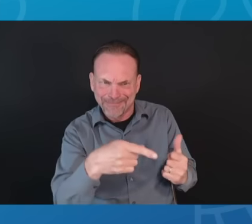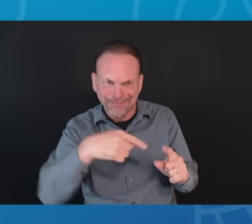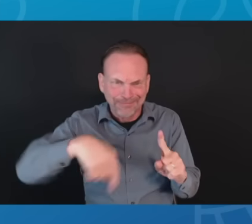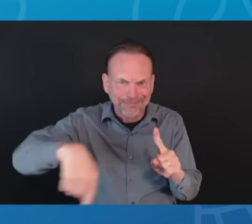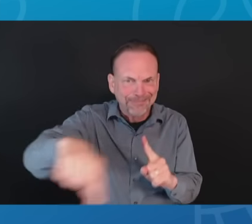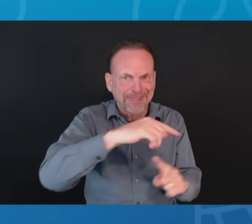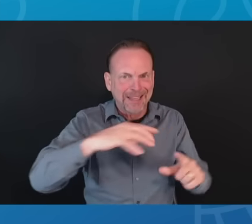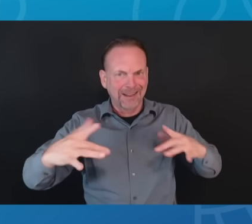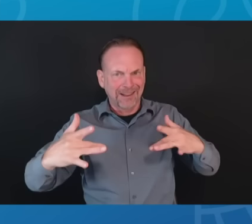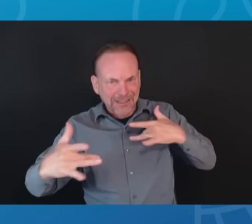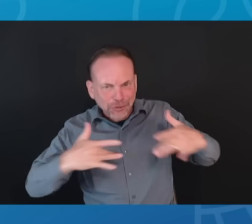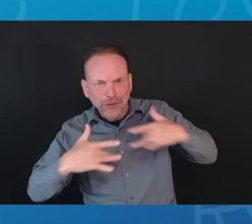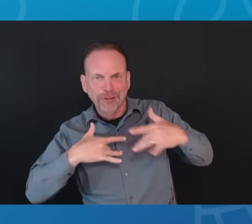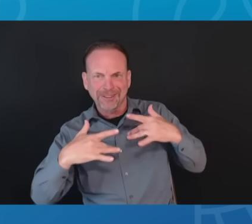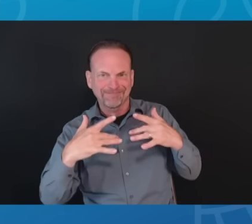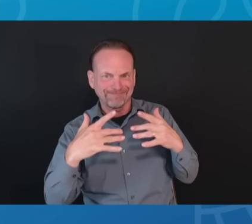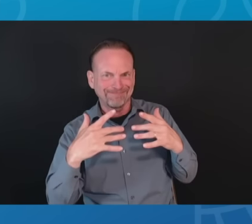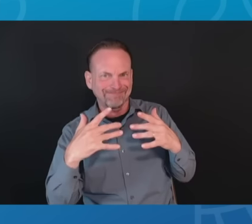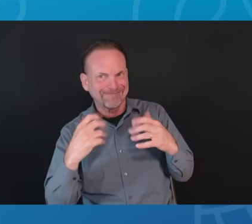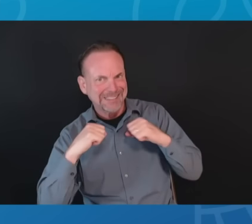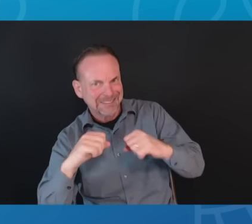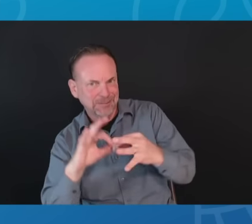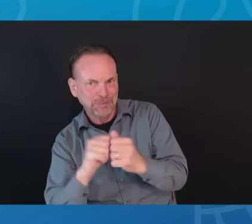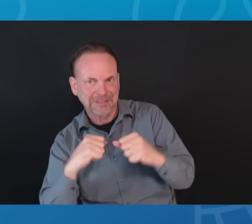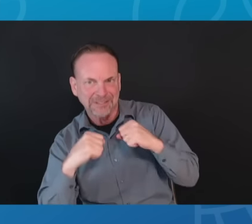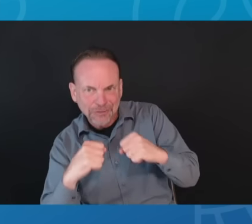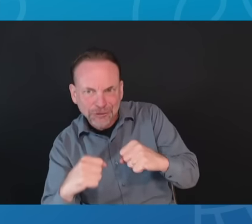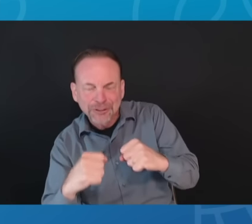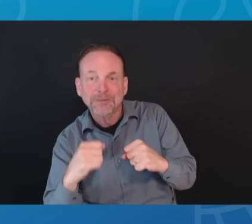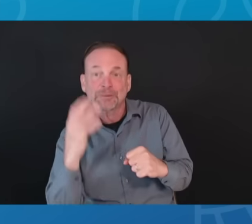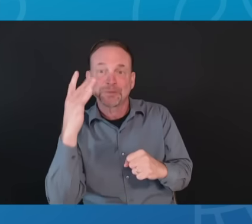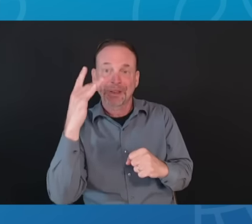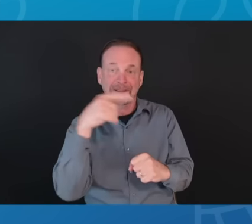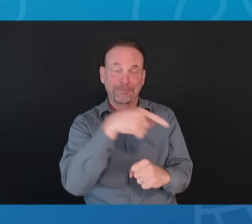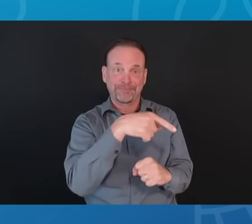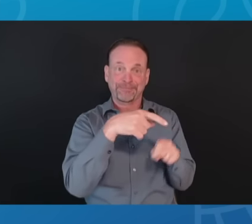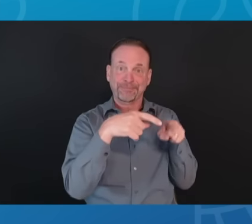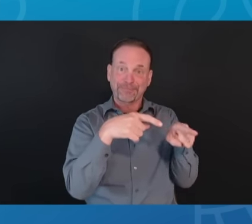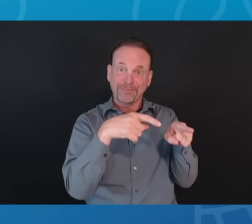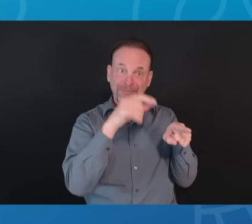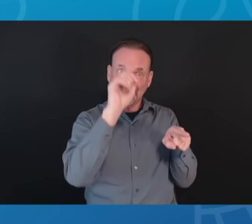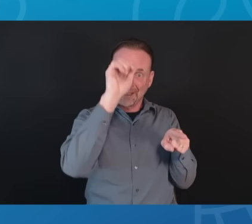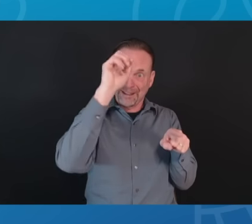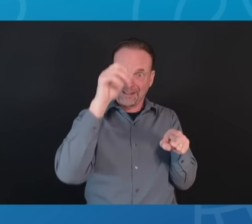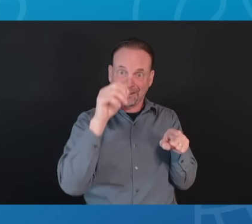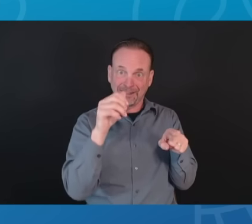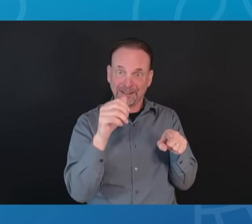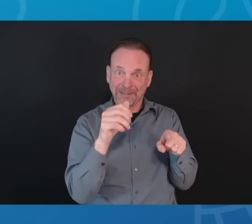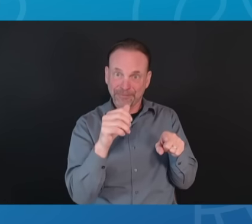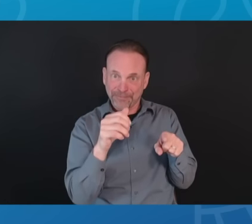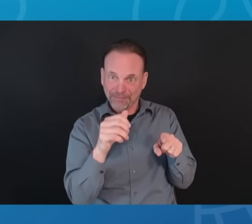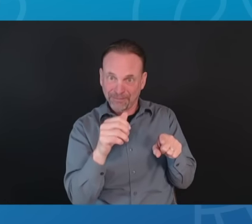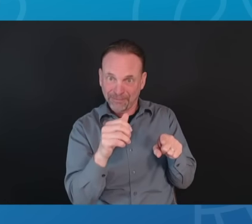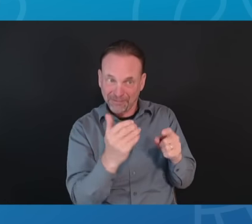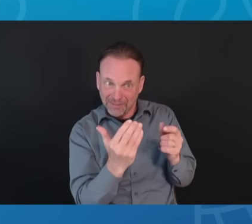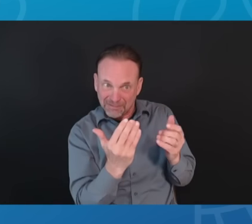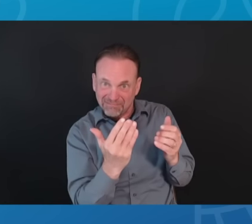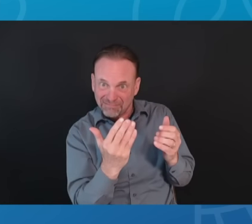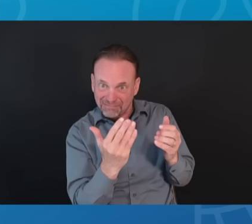to Bangladesh government for ensuring peaceful religious event for the Hindu community in Bangladesh. In